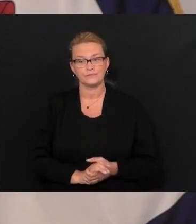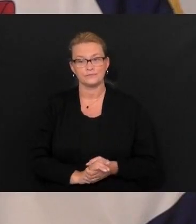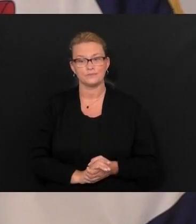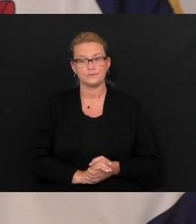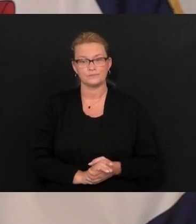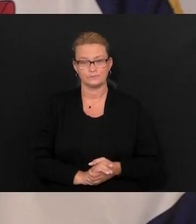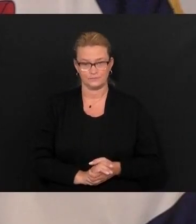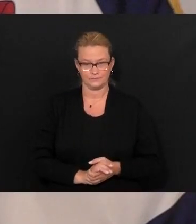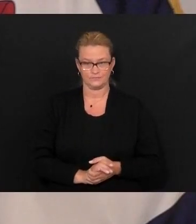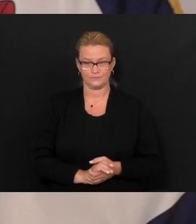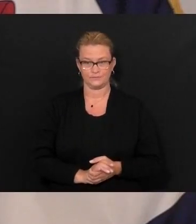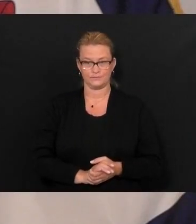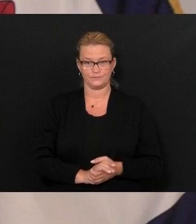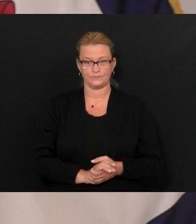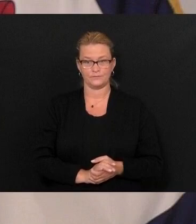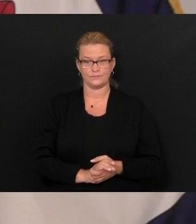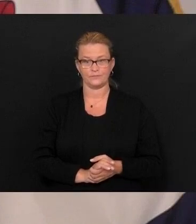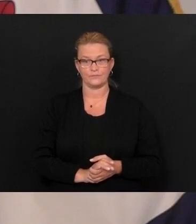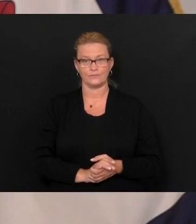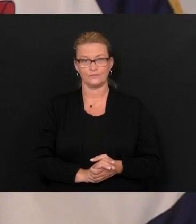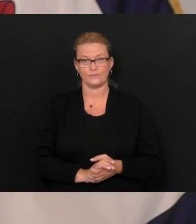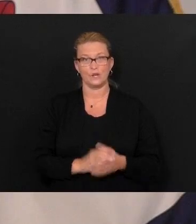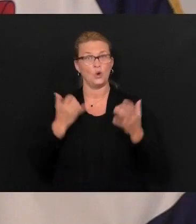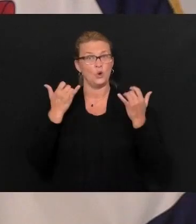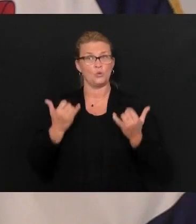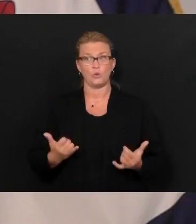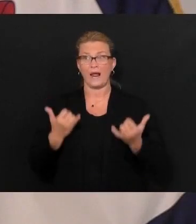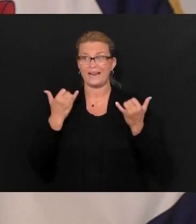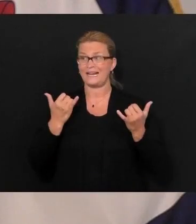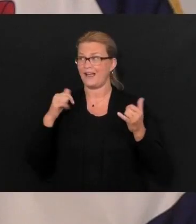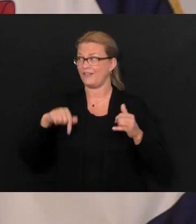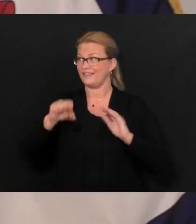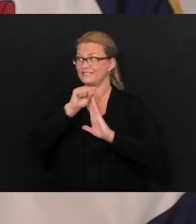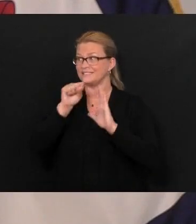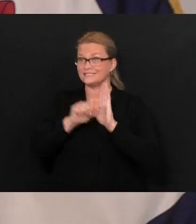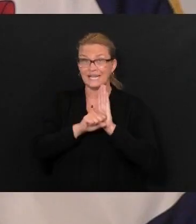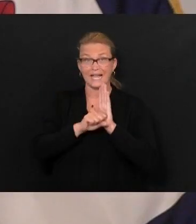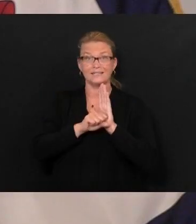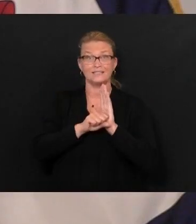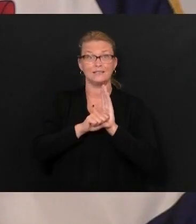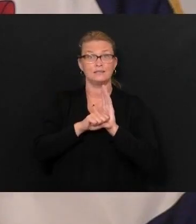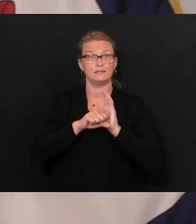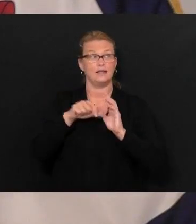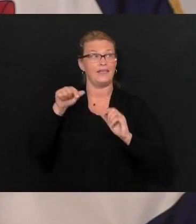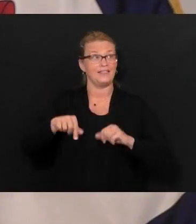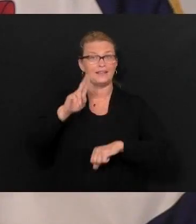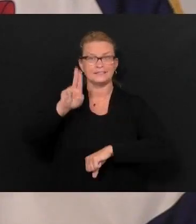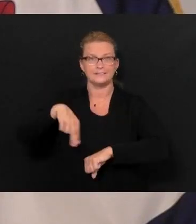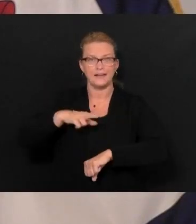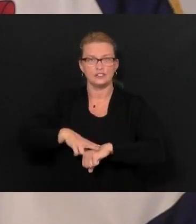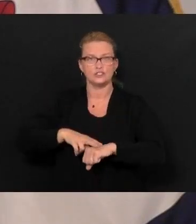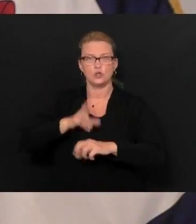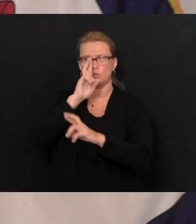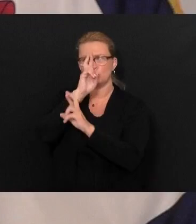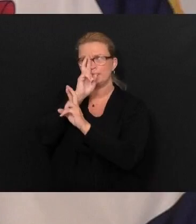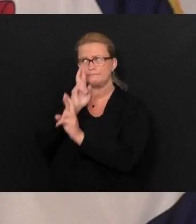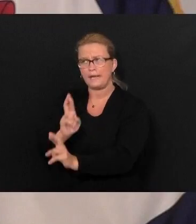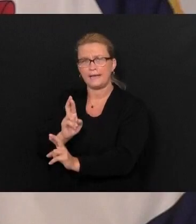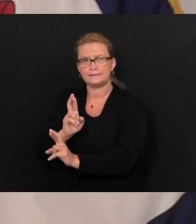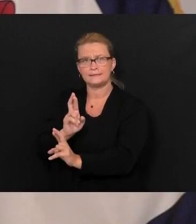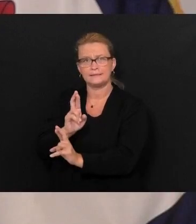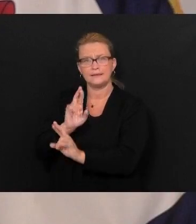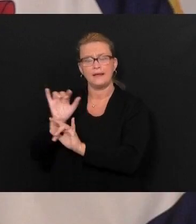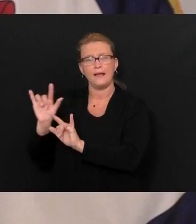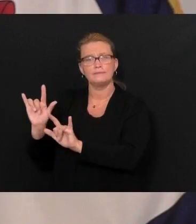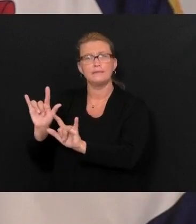in this state and in this nation can't, out of respect and love for them and your